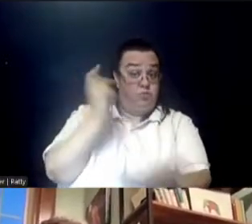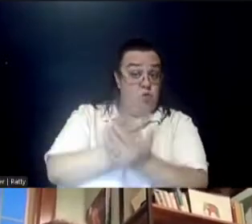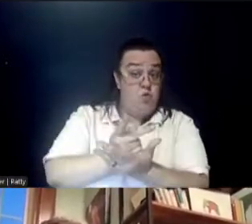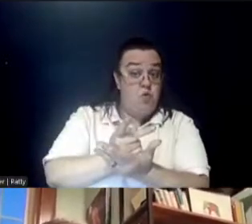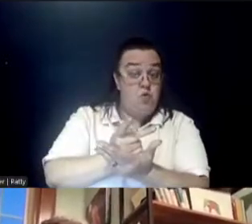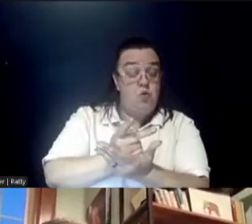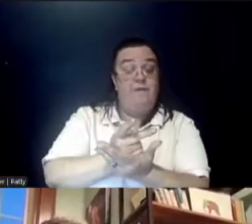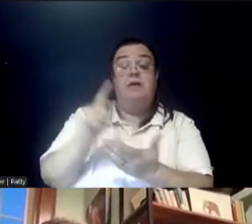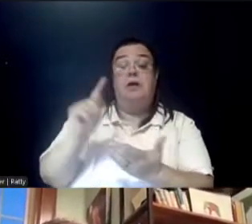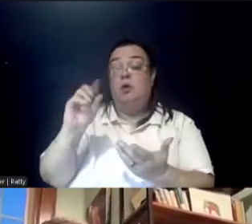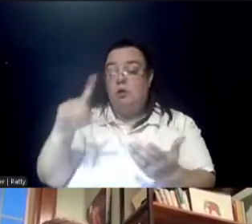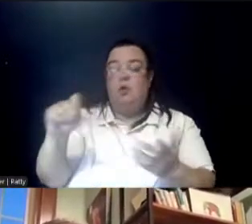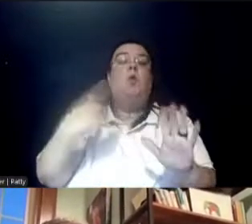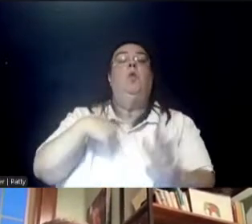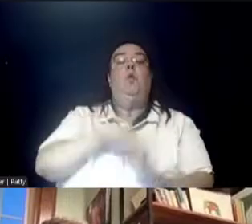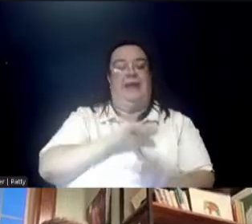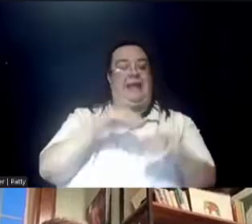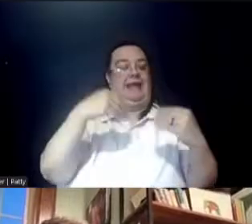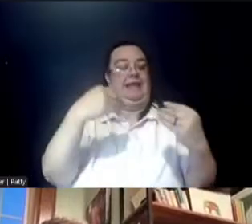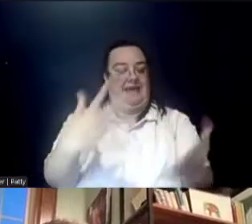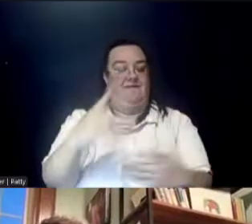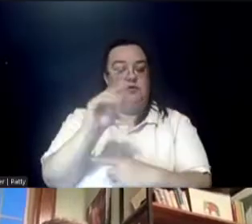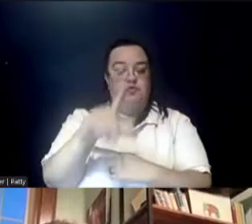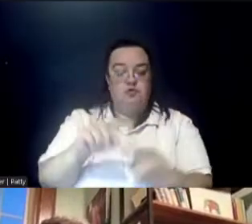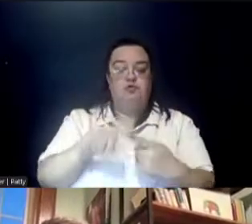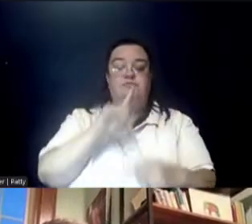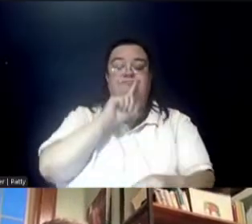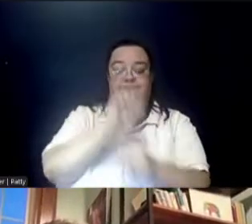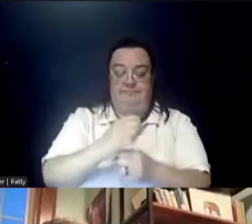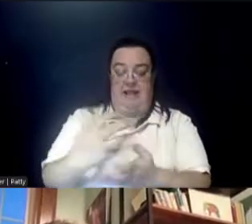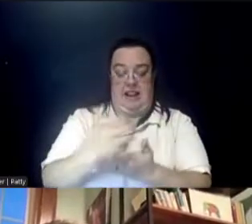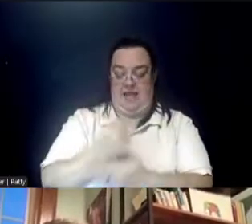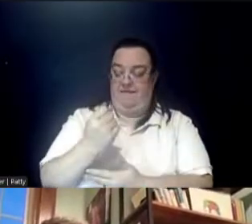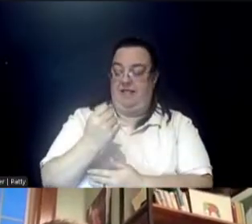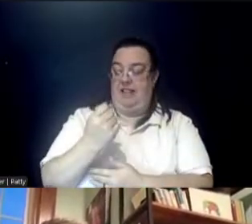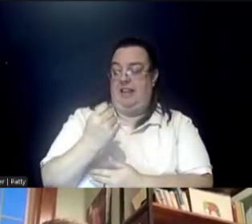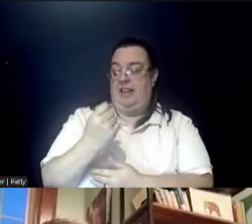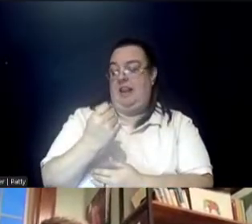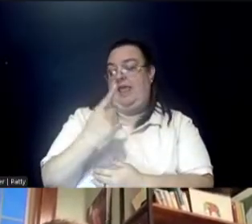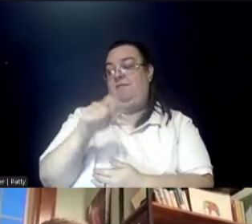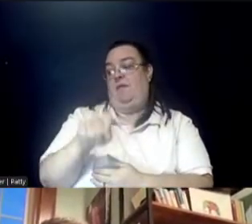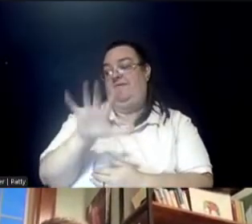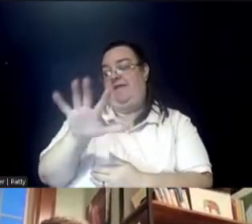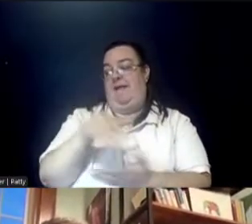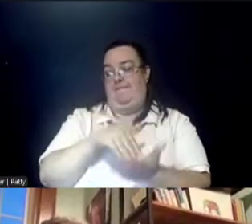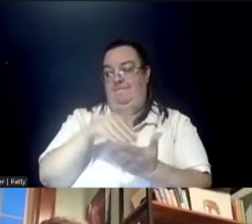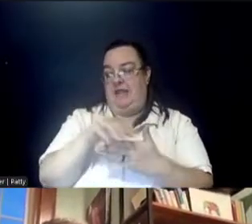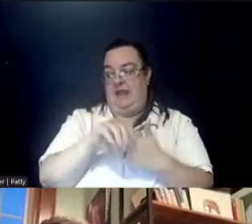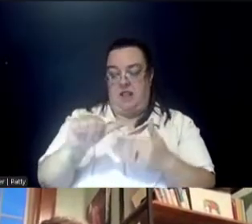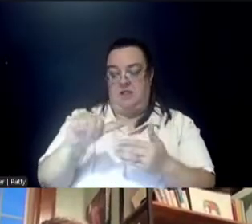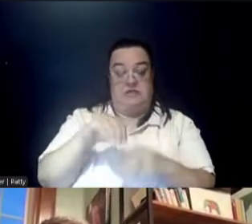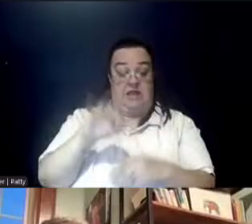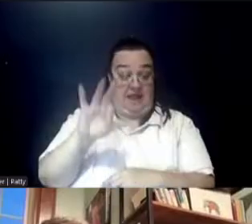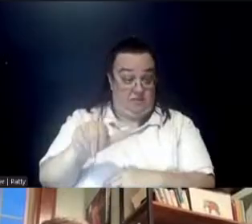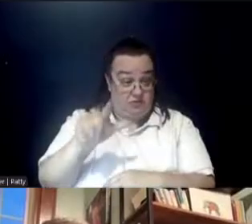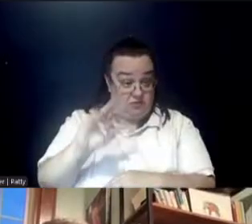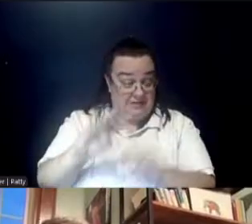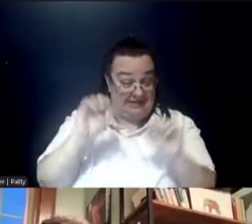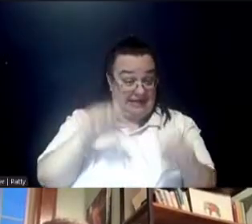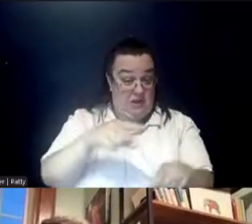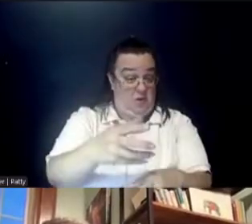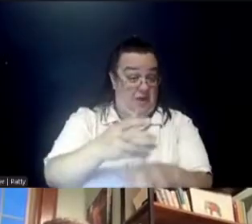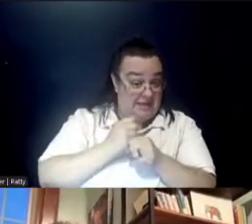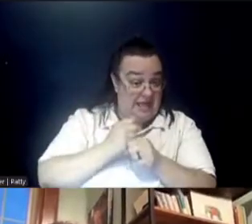the tools, we give you the tools to actually collect $11.5 million in FY27. Can you get the